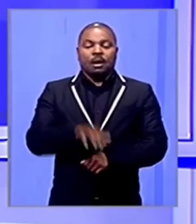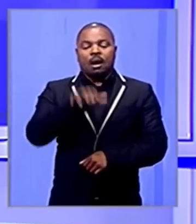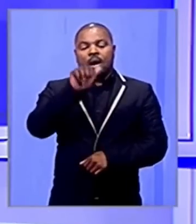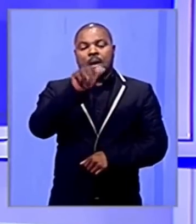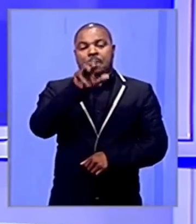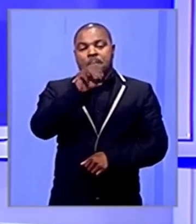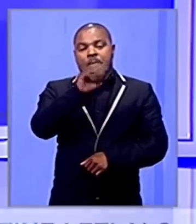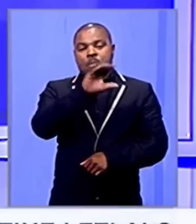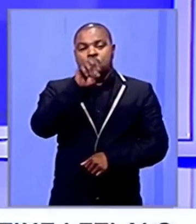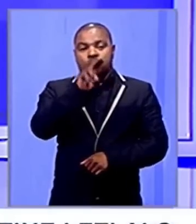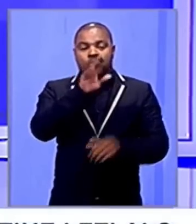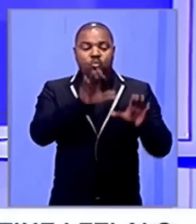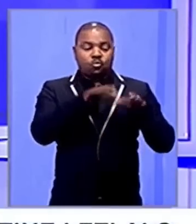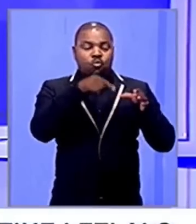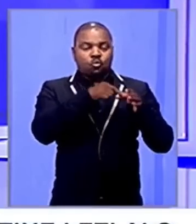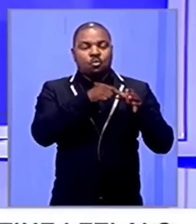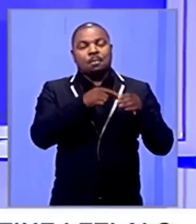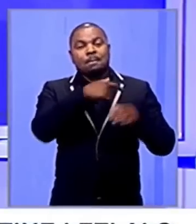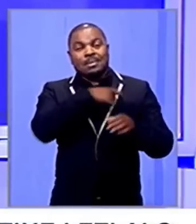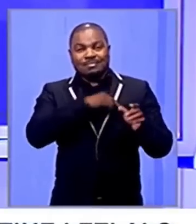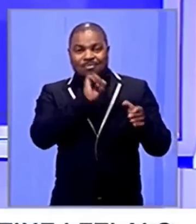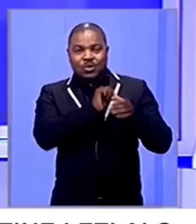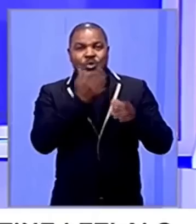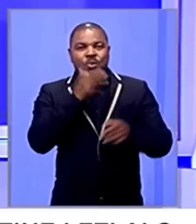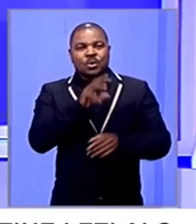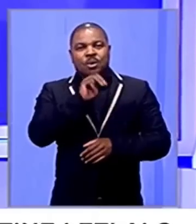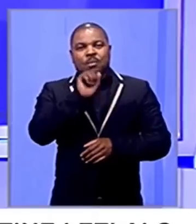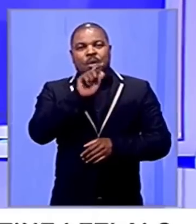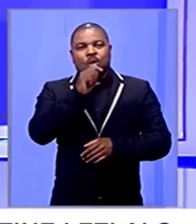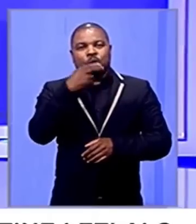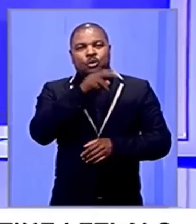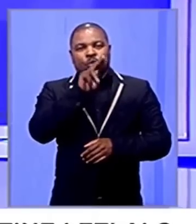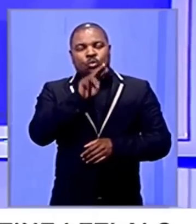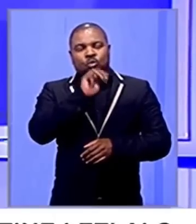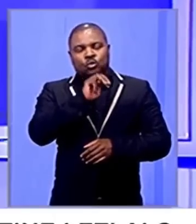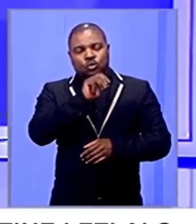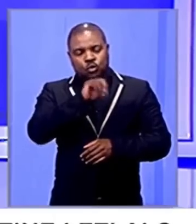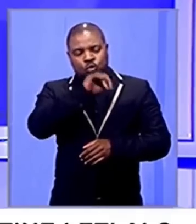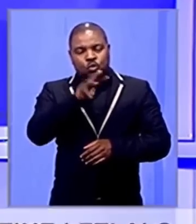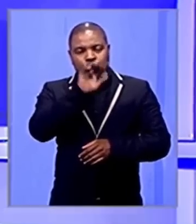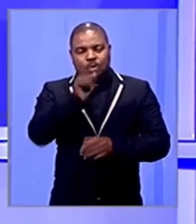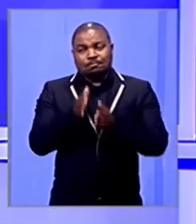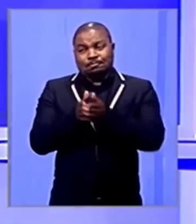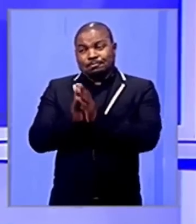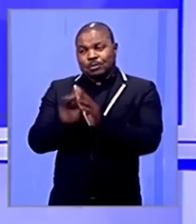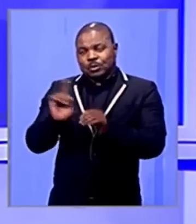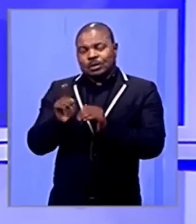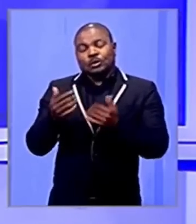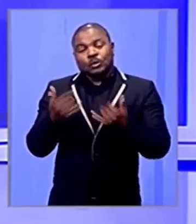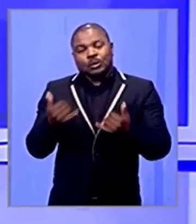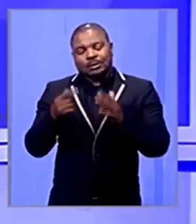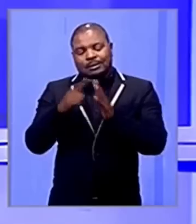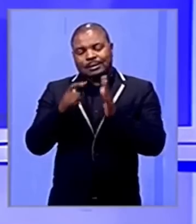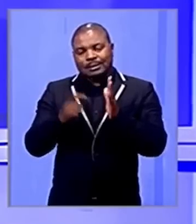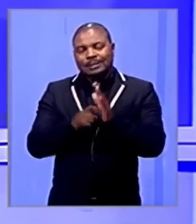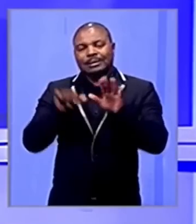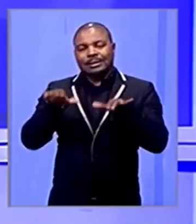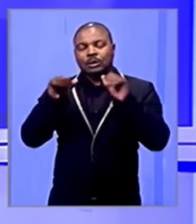Presidente ya AMCU Joseph Mathunjwa o ikwetse gore letsatsi la Phukwi a le 16 le kaiwe go nna la